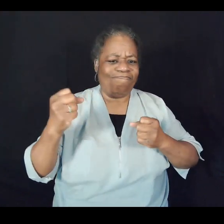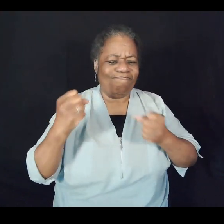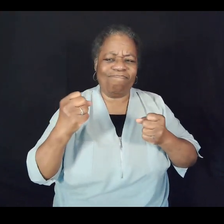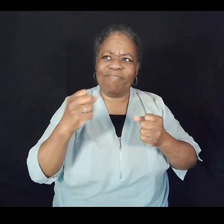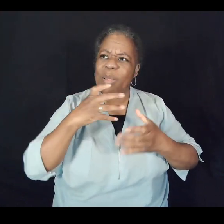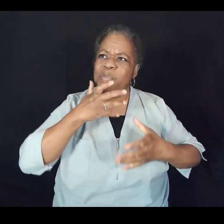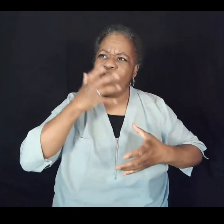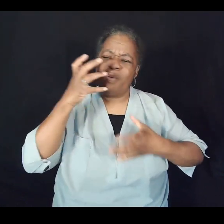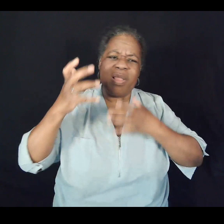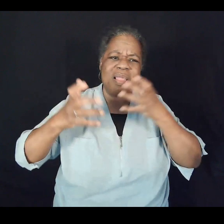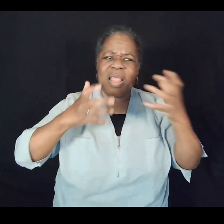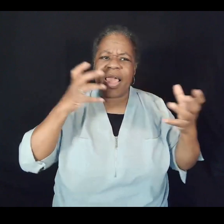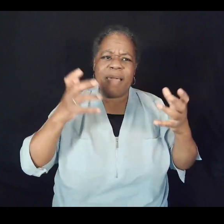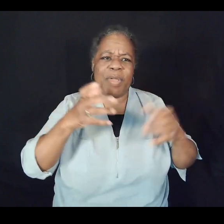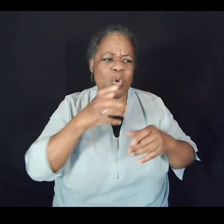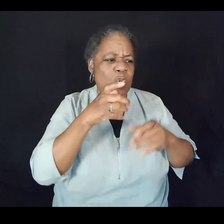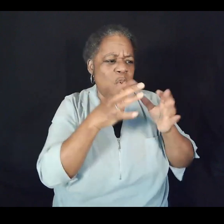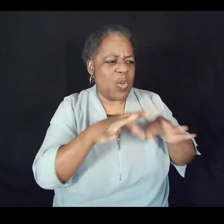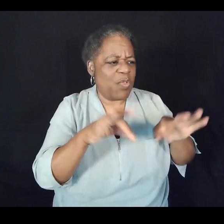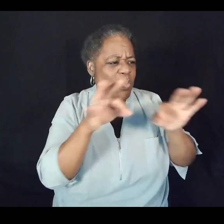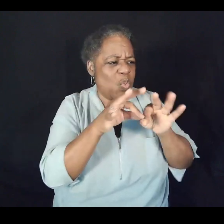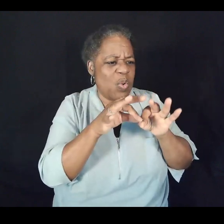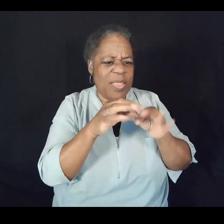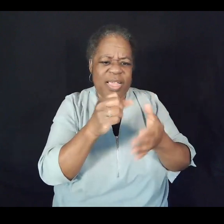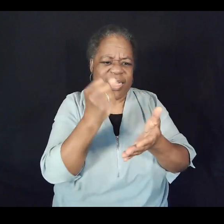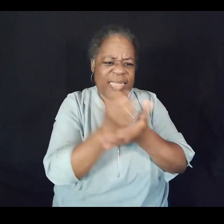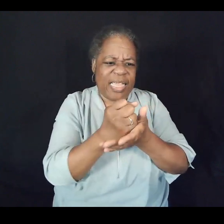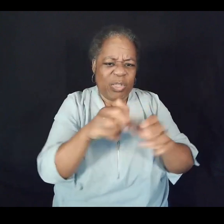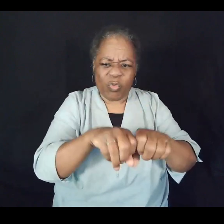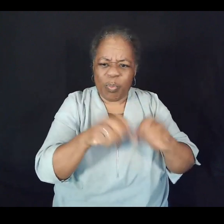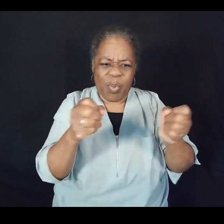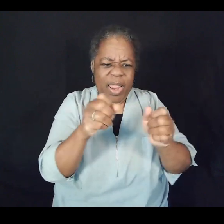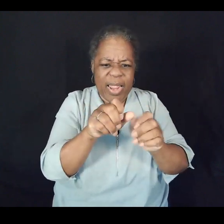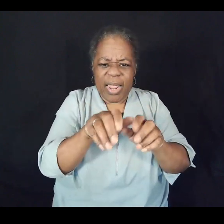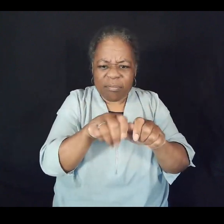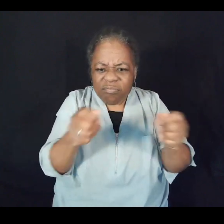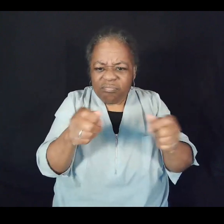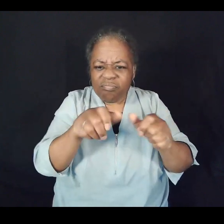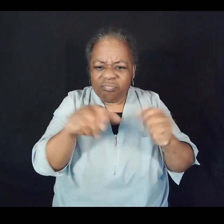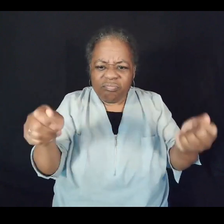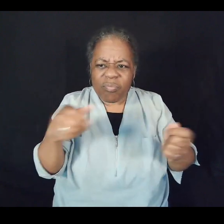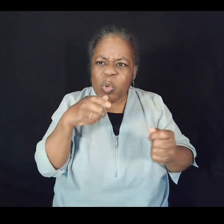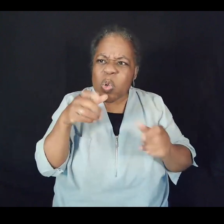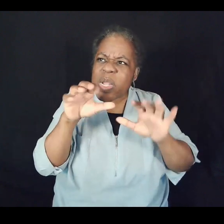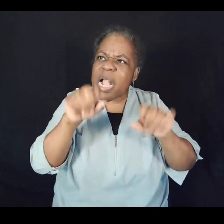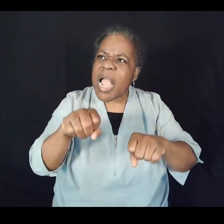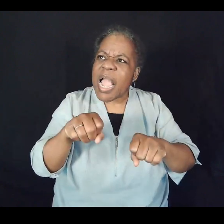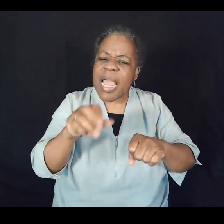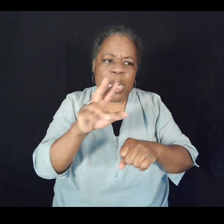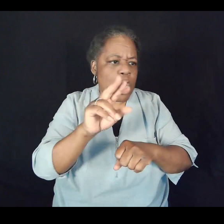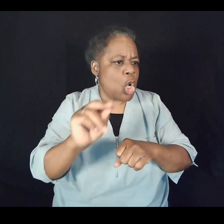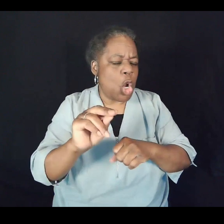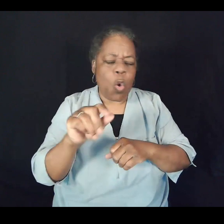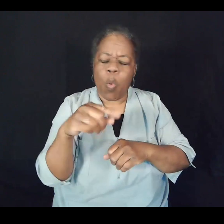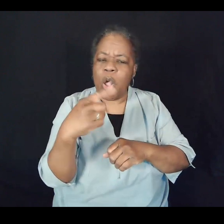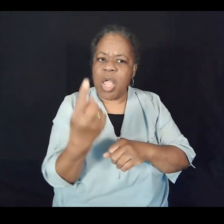to break the seals and open the scroll?' But no one in heaven or on earth or under the earth could open the scroll or